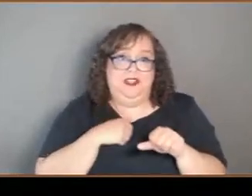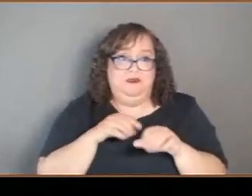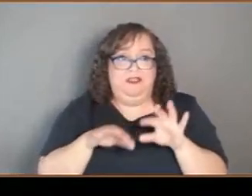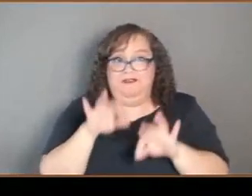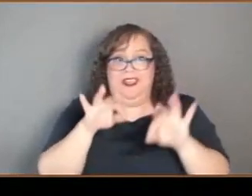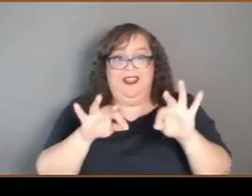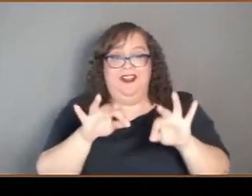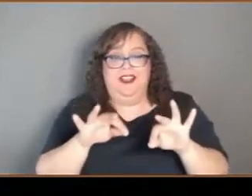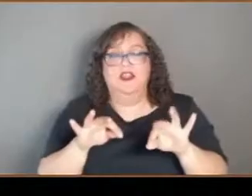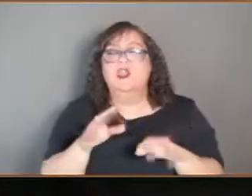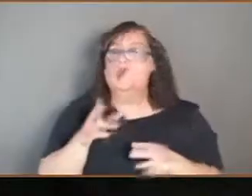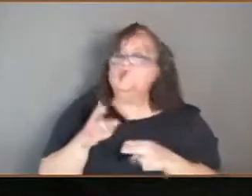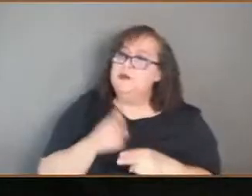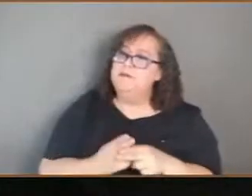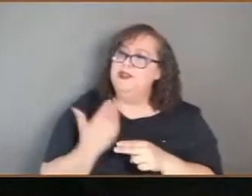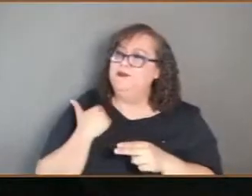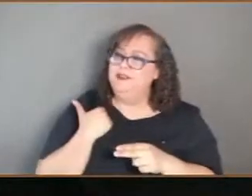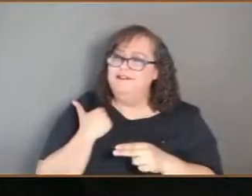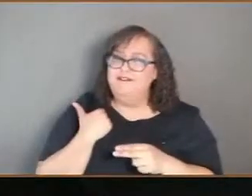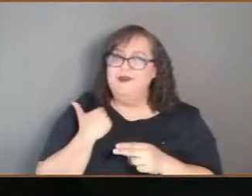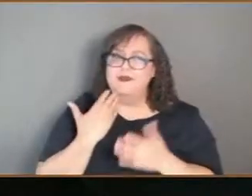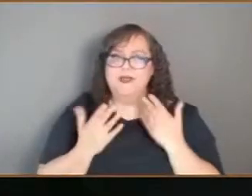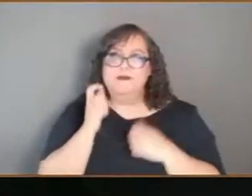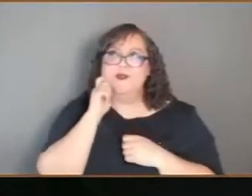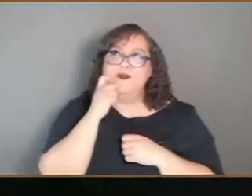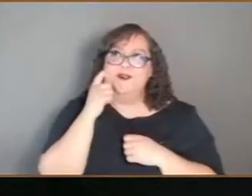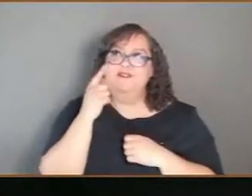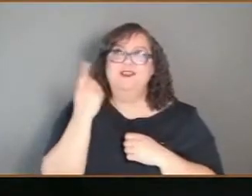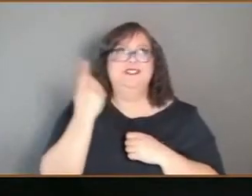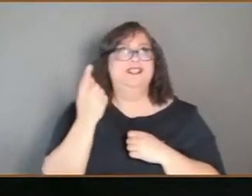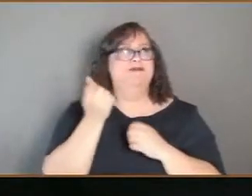know, it might just be cool for somebody years and years and years from now to